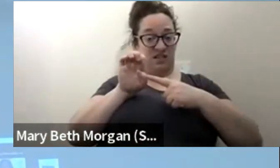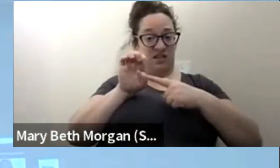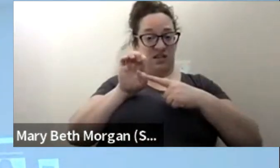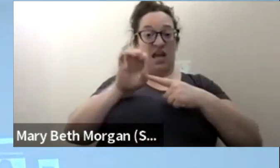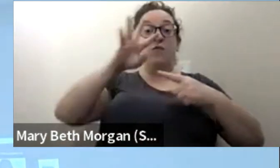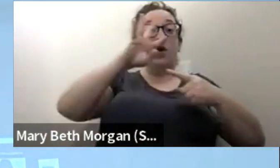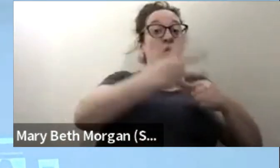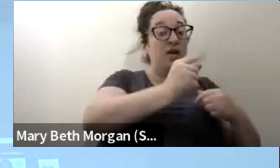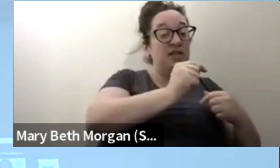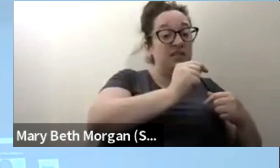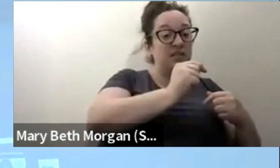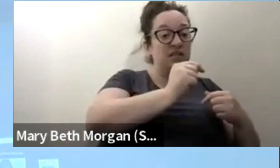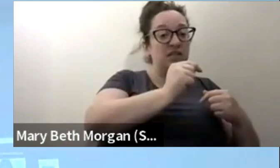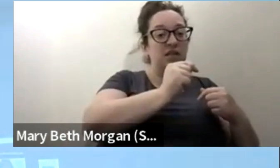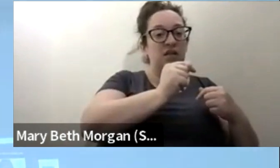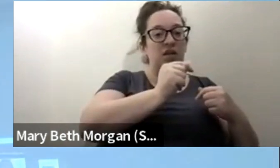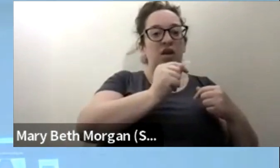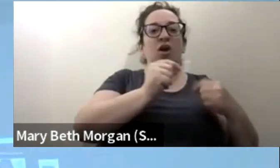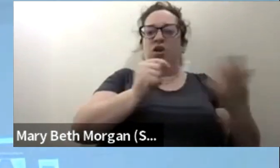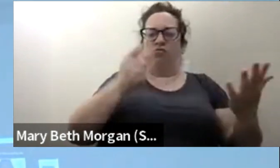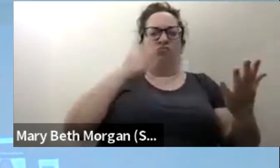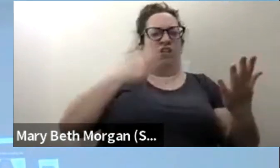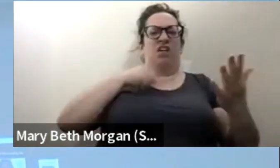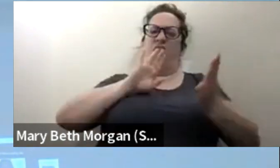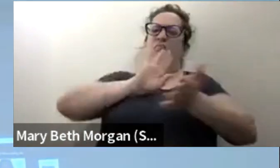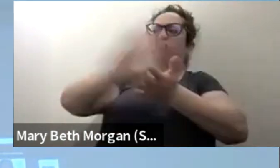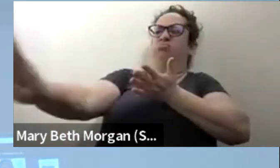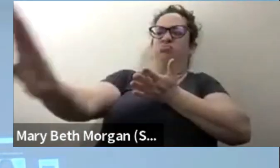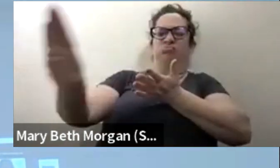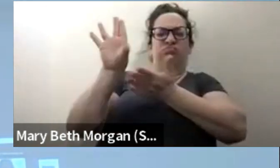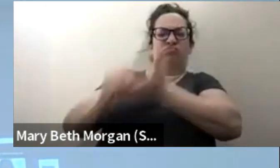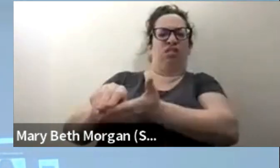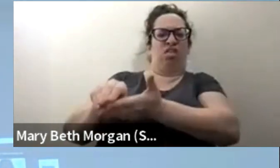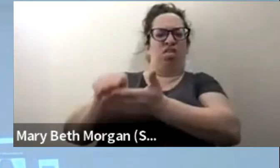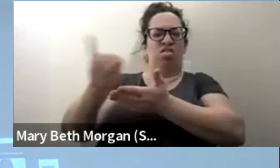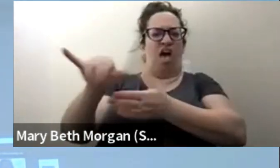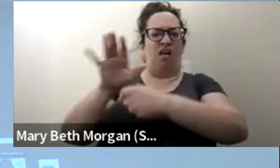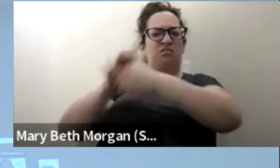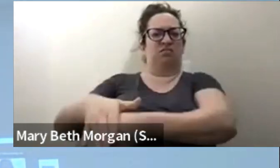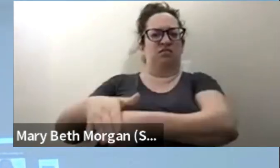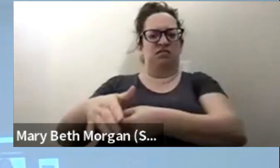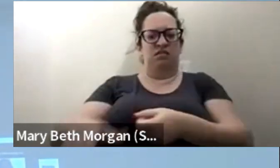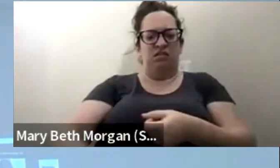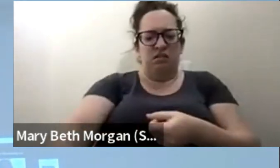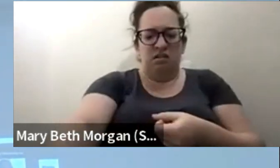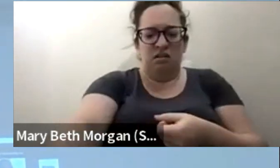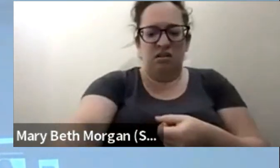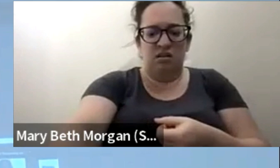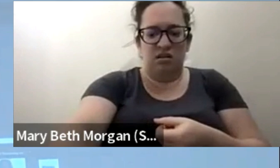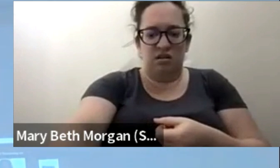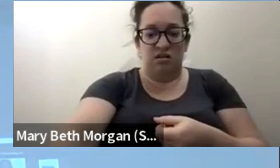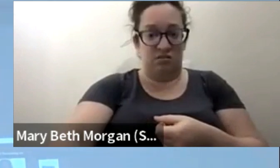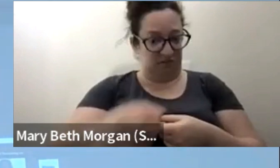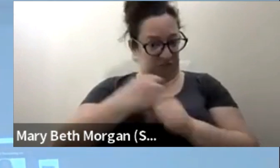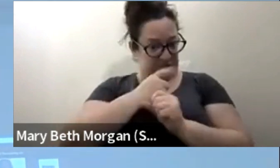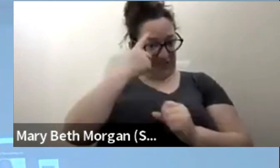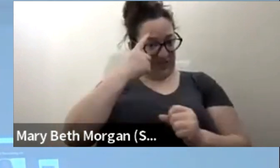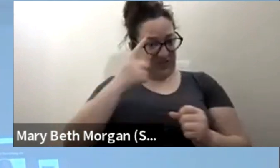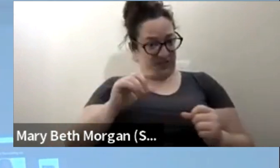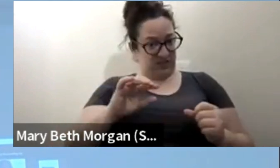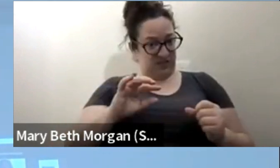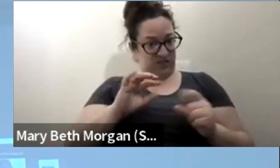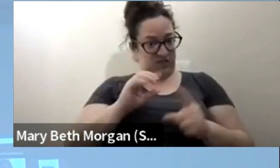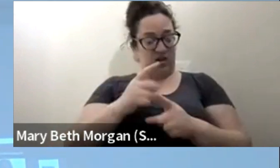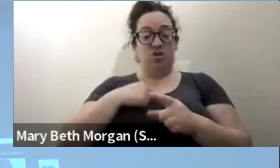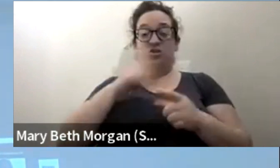when you're taking a thing on that's about race, you can't. To ignore the race is you're really defanging it in a particular way. You really better